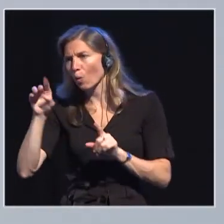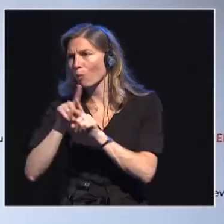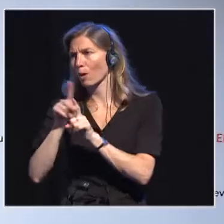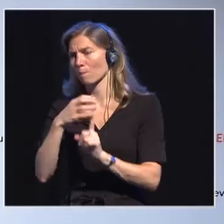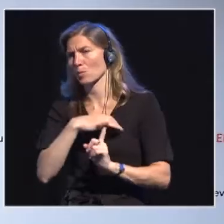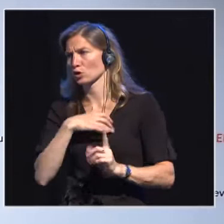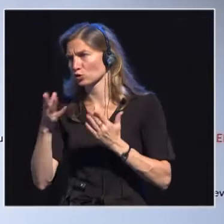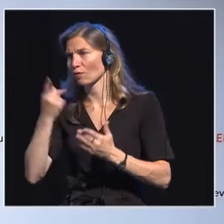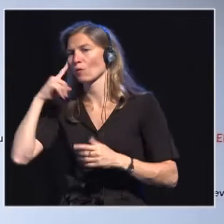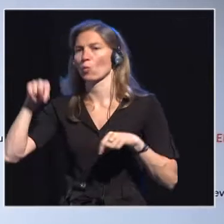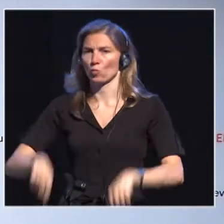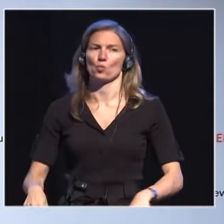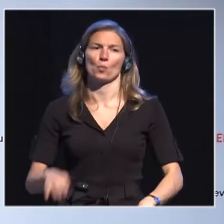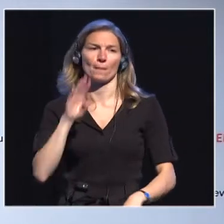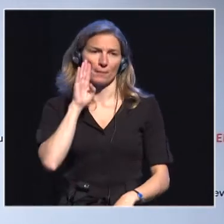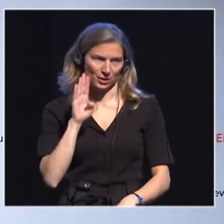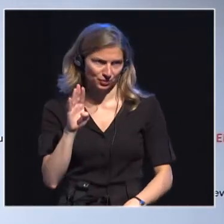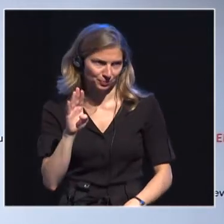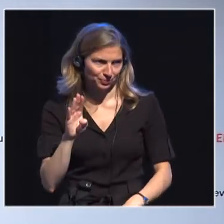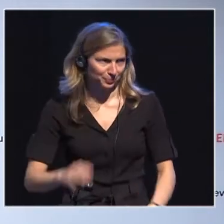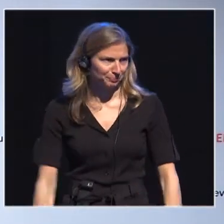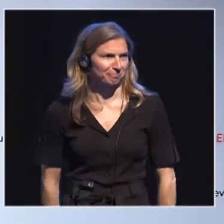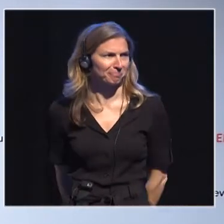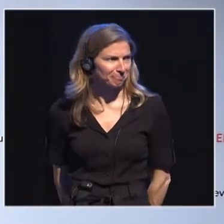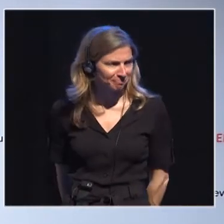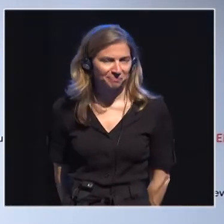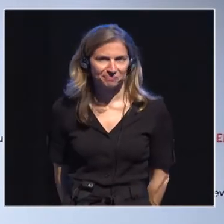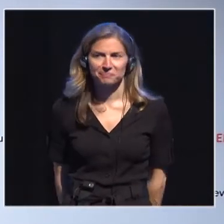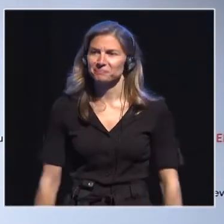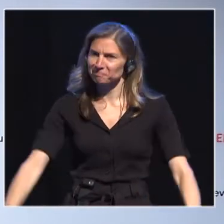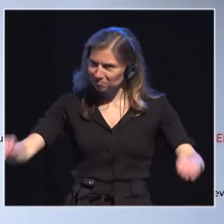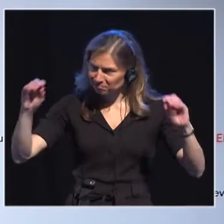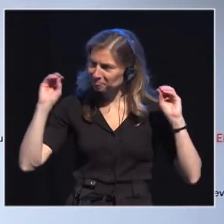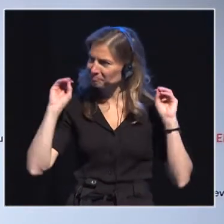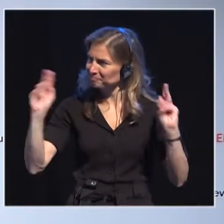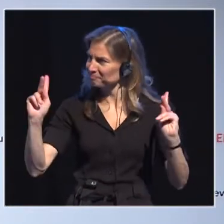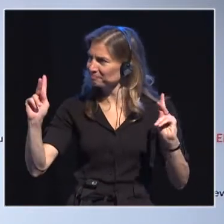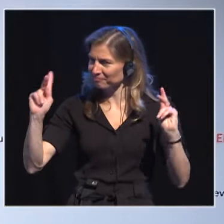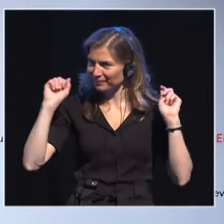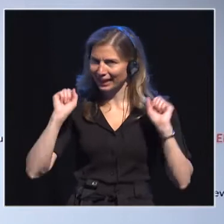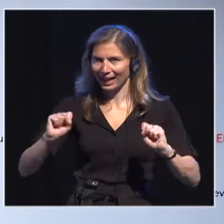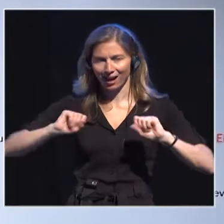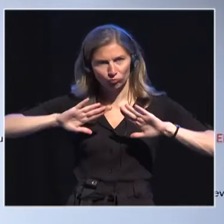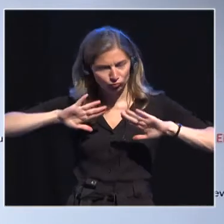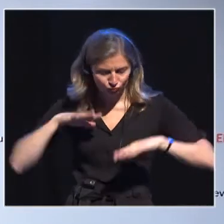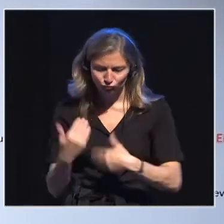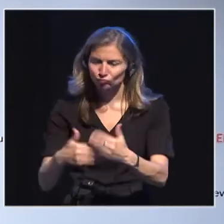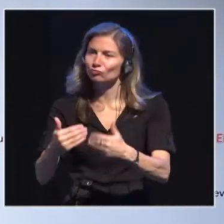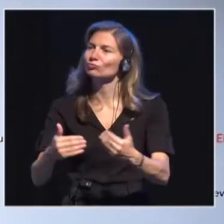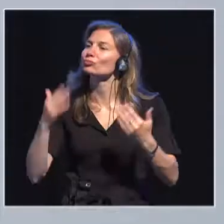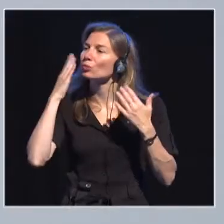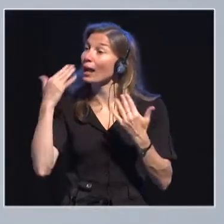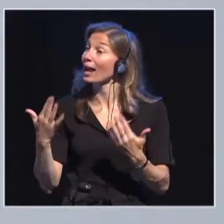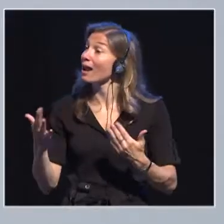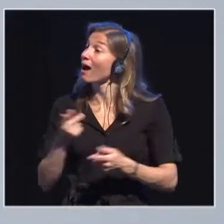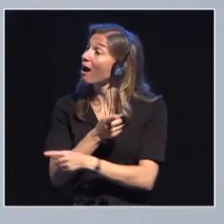Services for Belgium. Okay, so let's dive into it. Again, get your phone ready. We're going to start with you, the audience, before